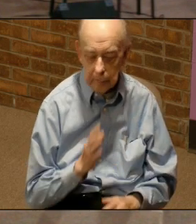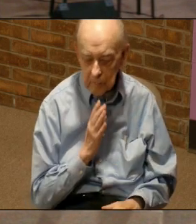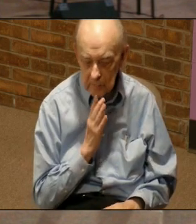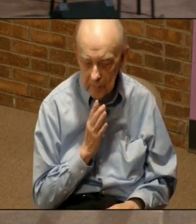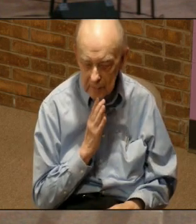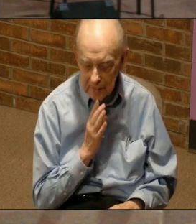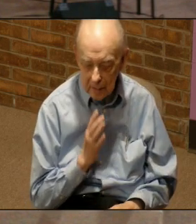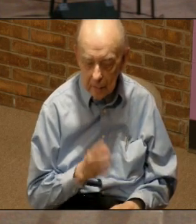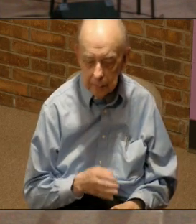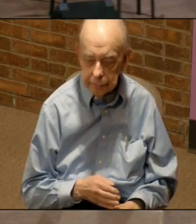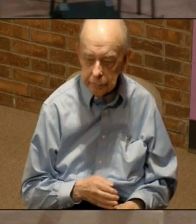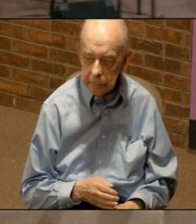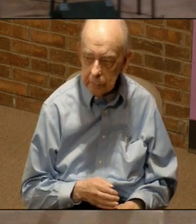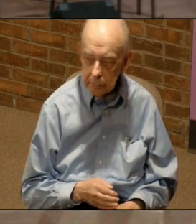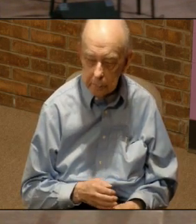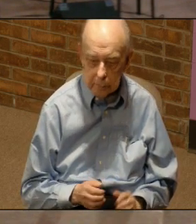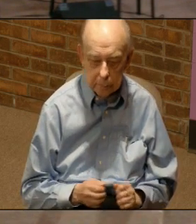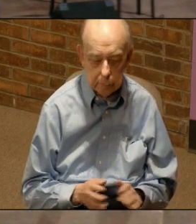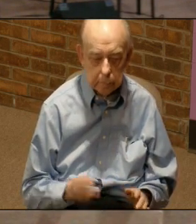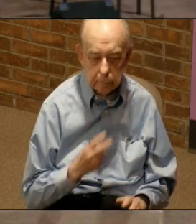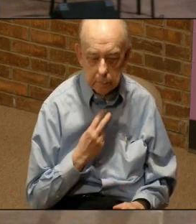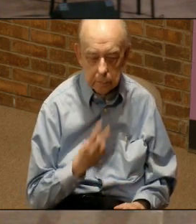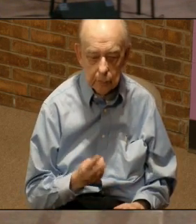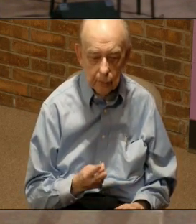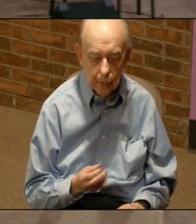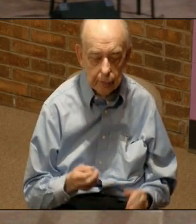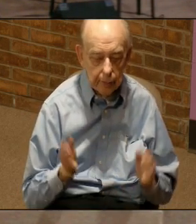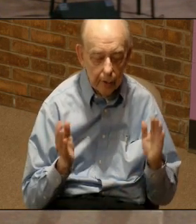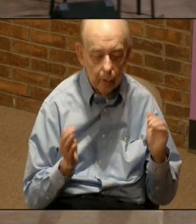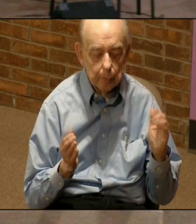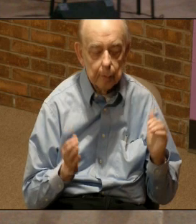speaking with a voice of hope.